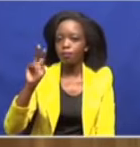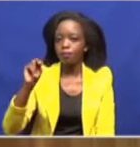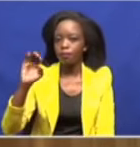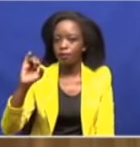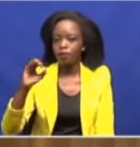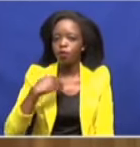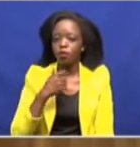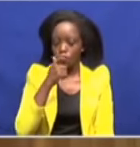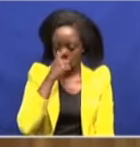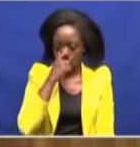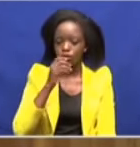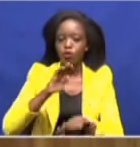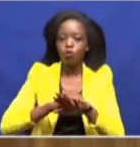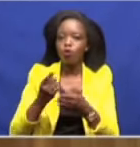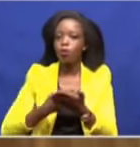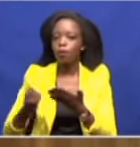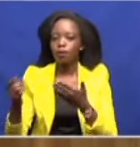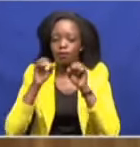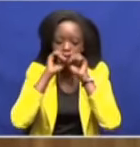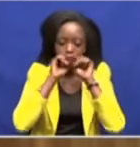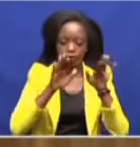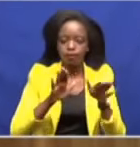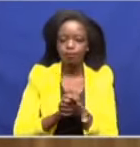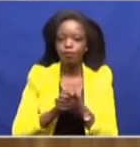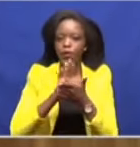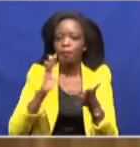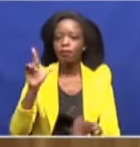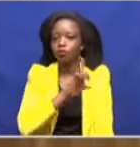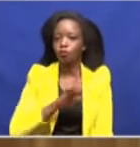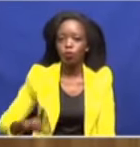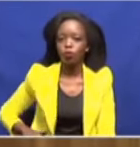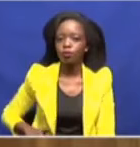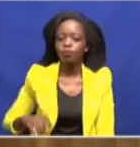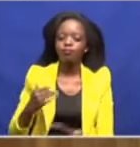Jumapili njema na wiki yenye fanaka na baraka. Tumsifu Yesu Kristo.